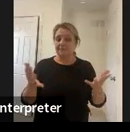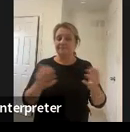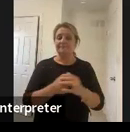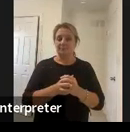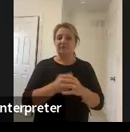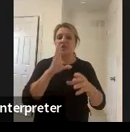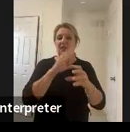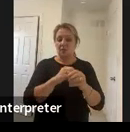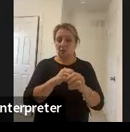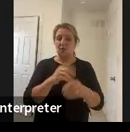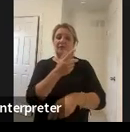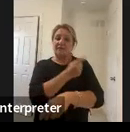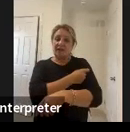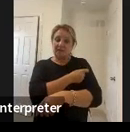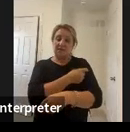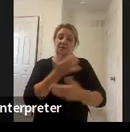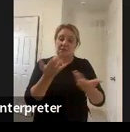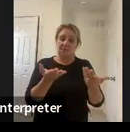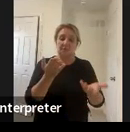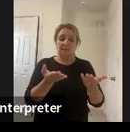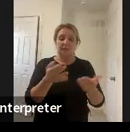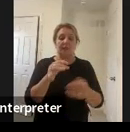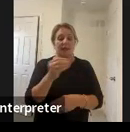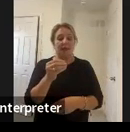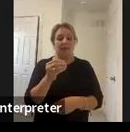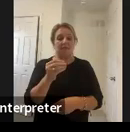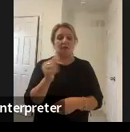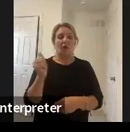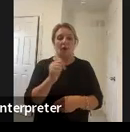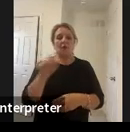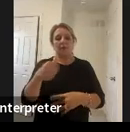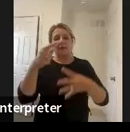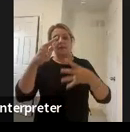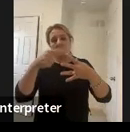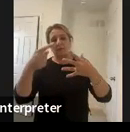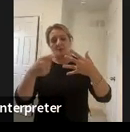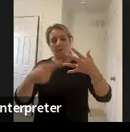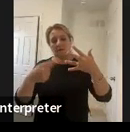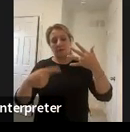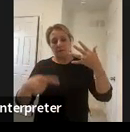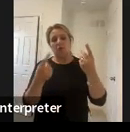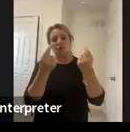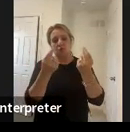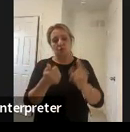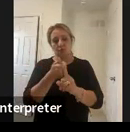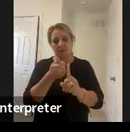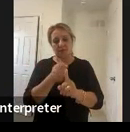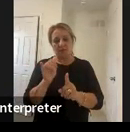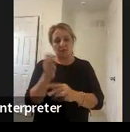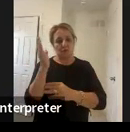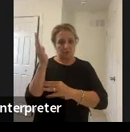include vaccination and some or all of the other steps discussed earlier in this